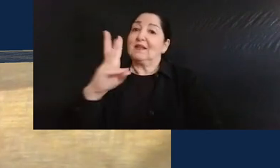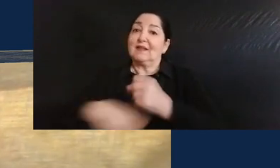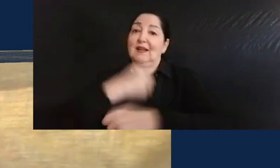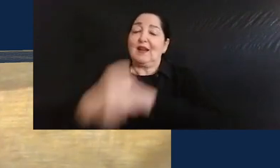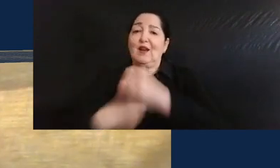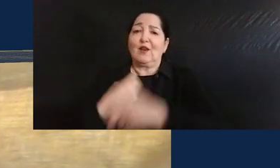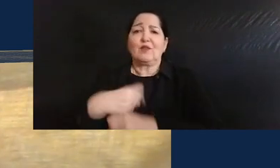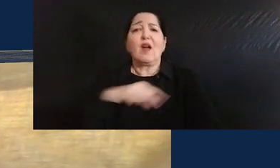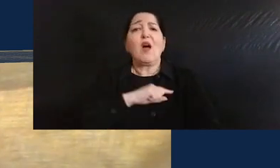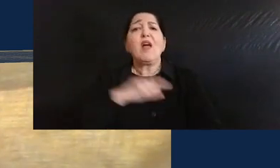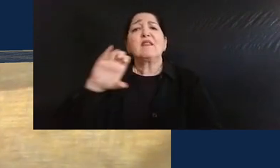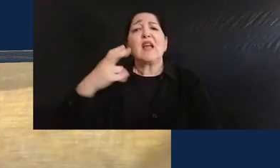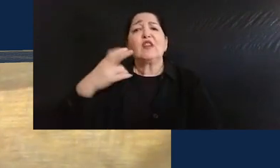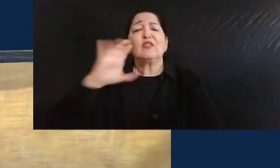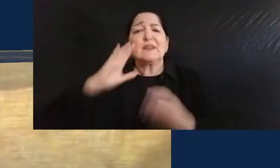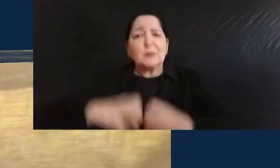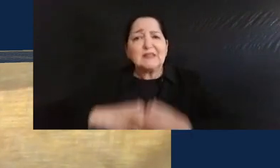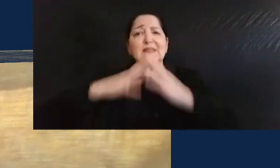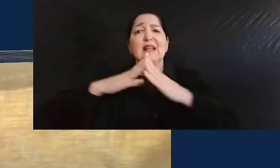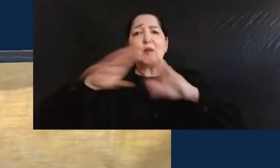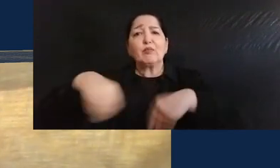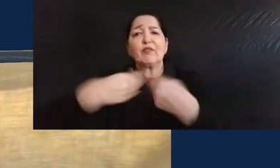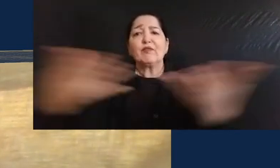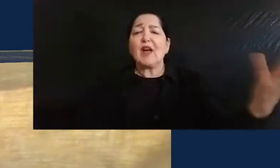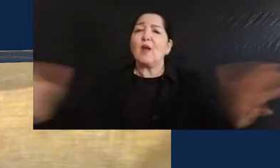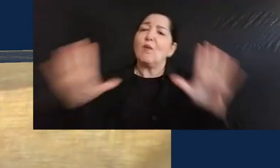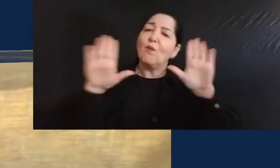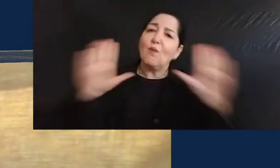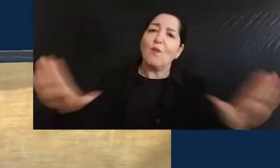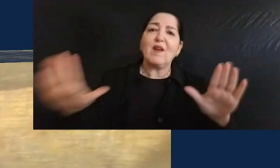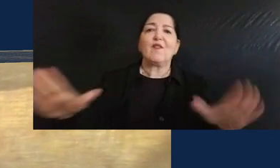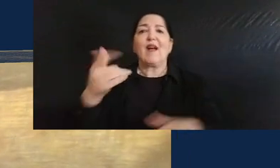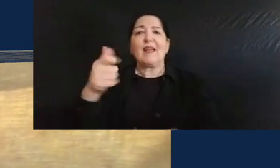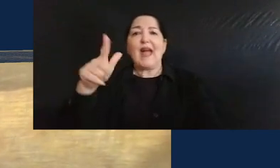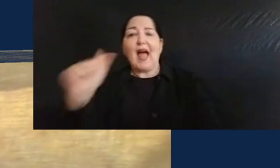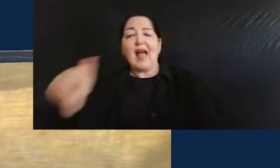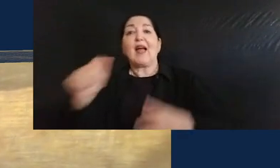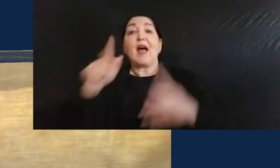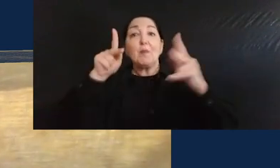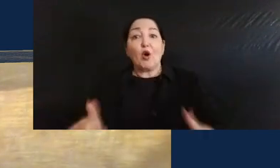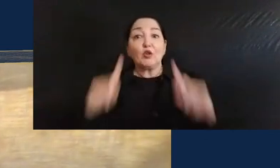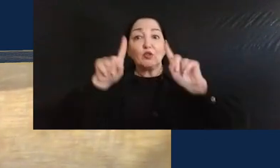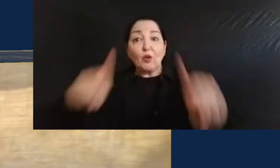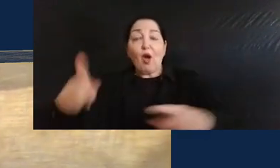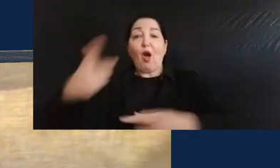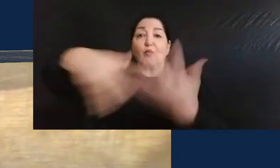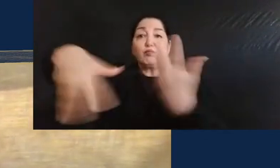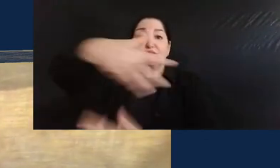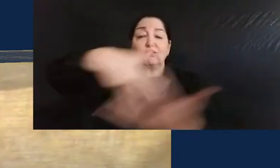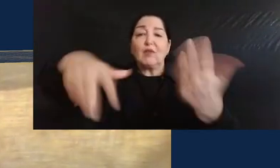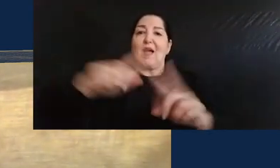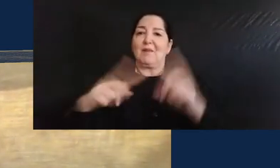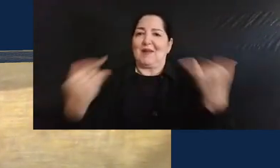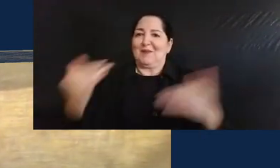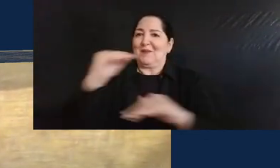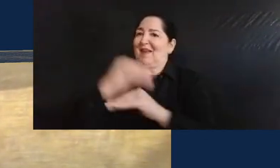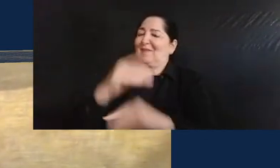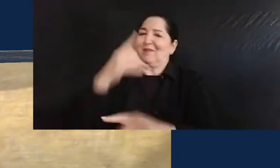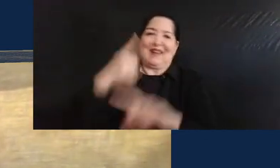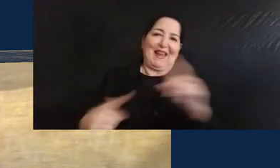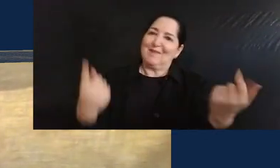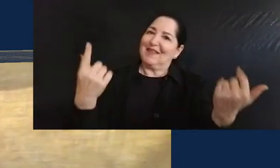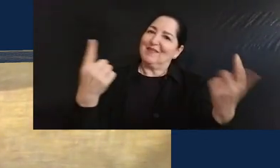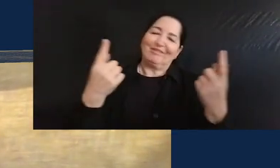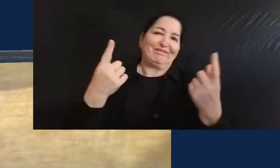person, our virtual night together will be filled with entertainment. You'll learn more about CHC, hear from